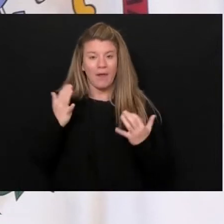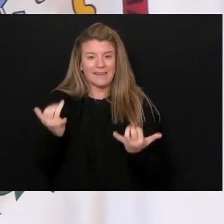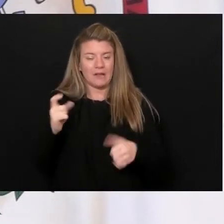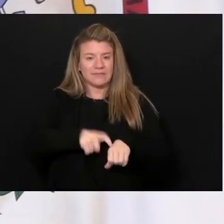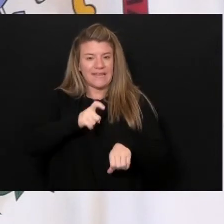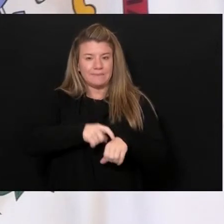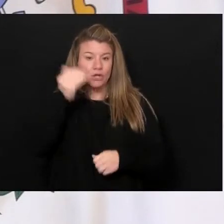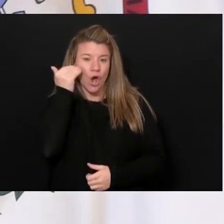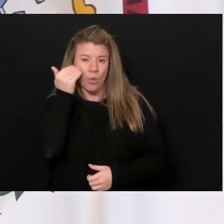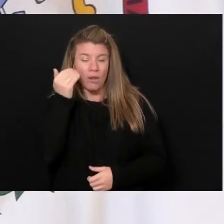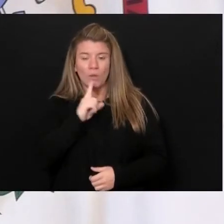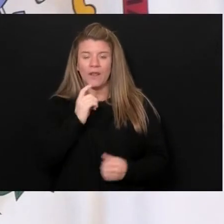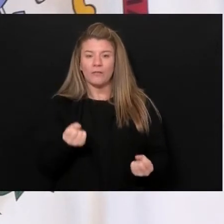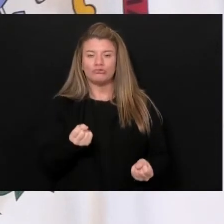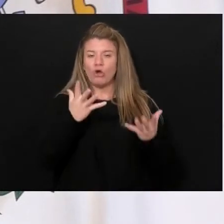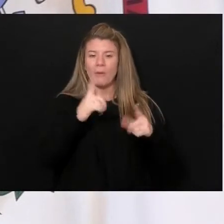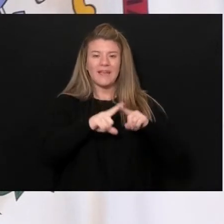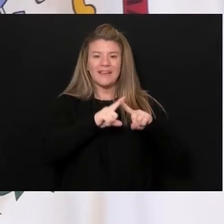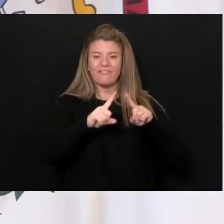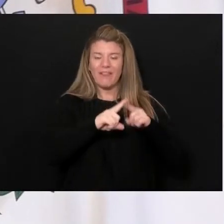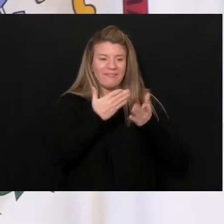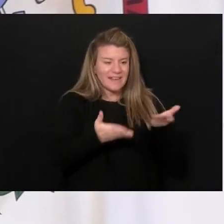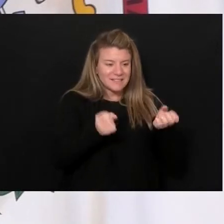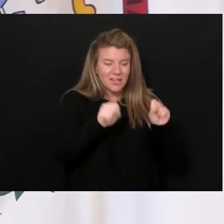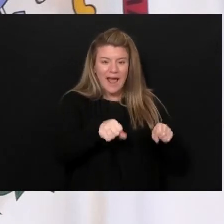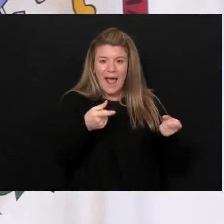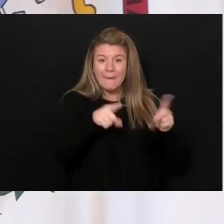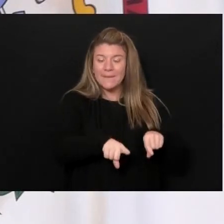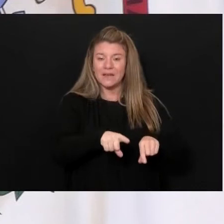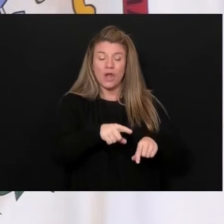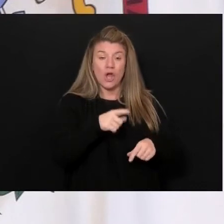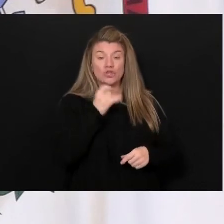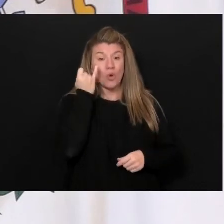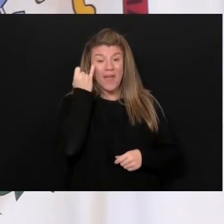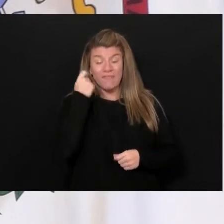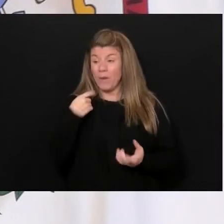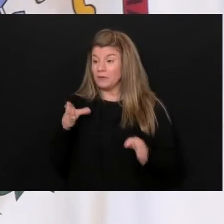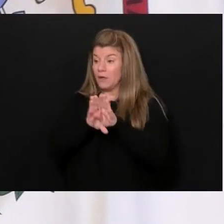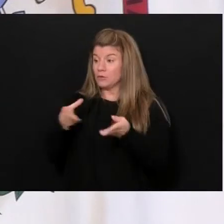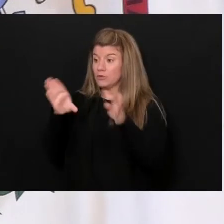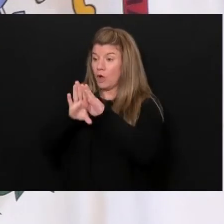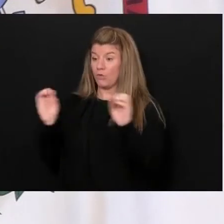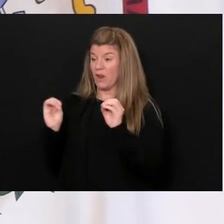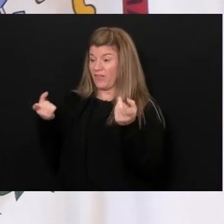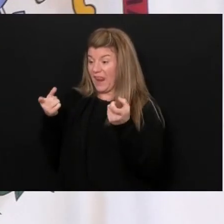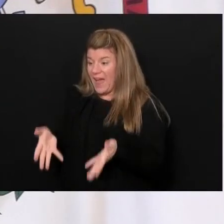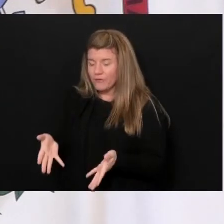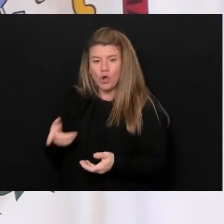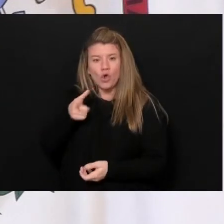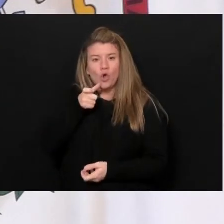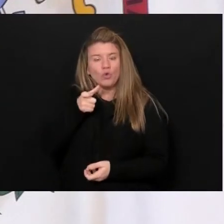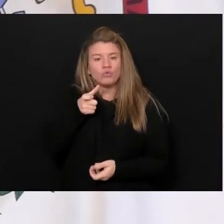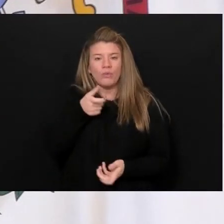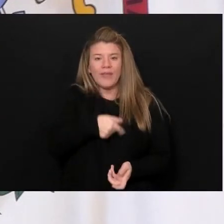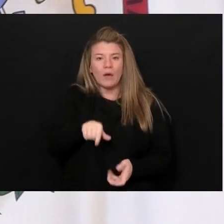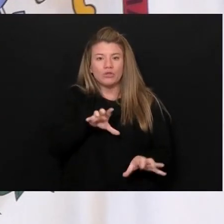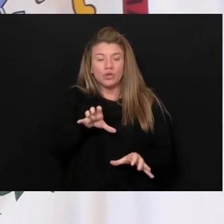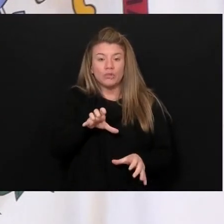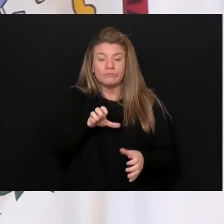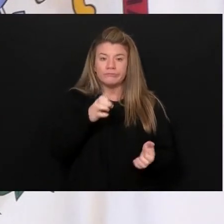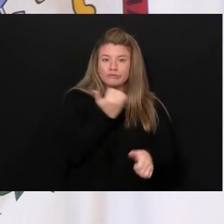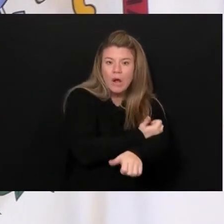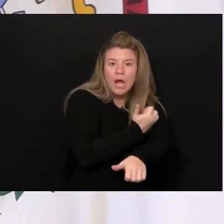going to reach out to drugs or the possibility of, God forbid, a suicide or whatever it may be? For crying out loud,